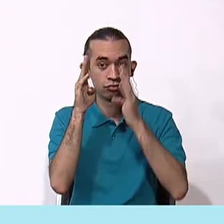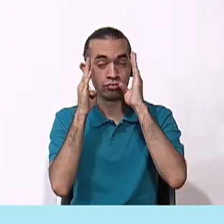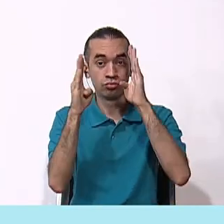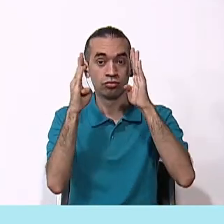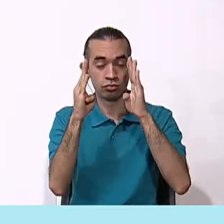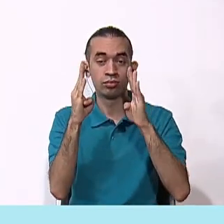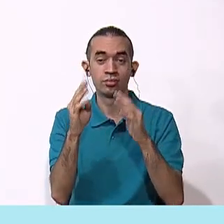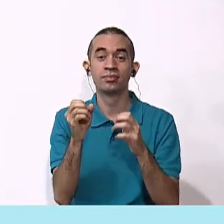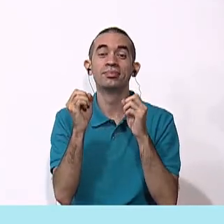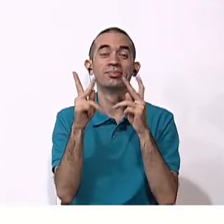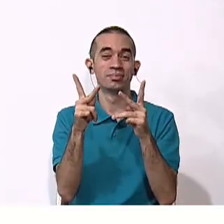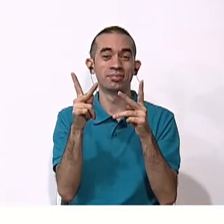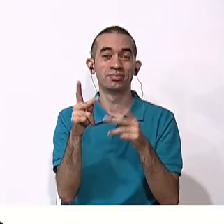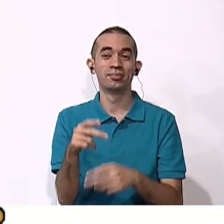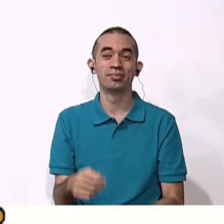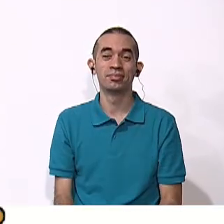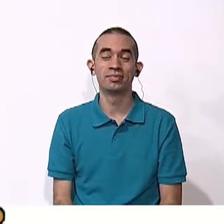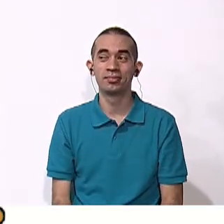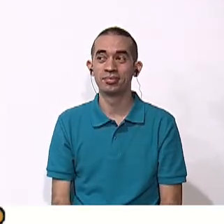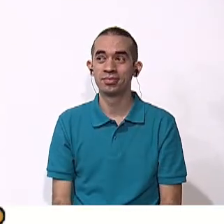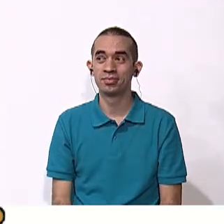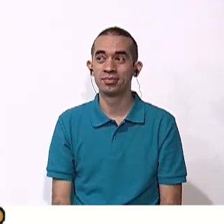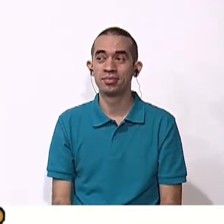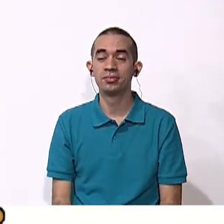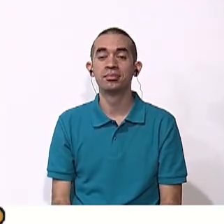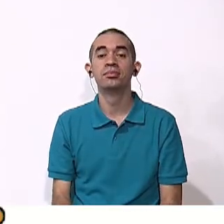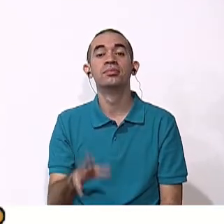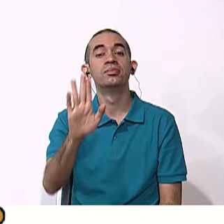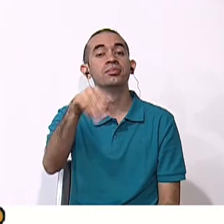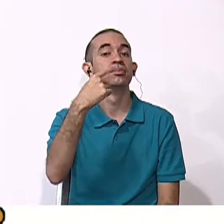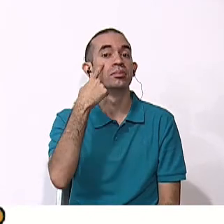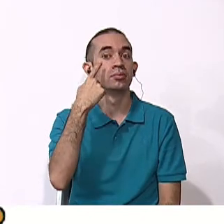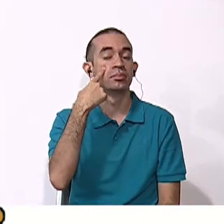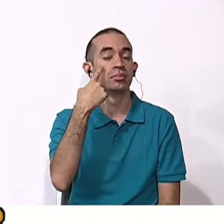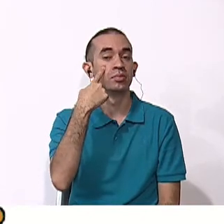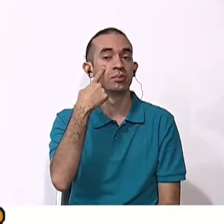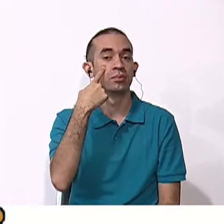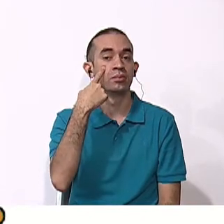attention. Okay. We have